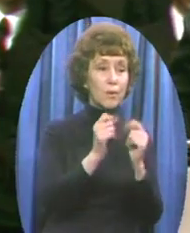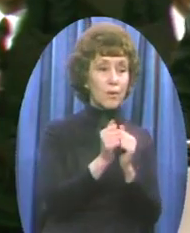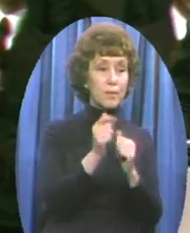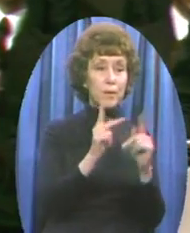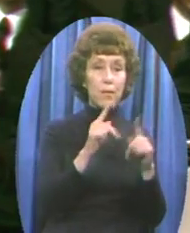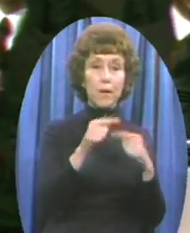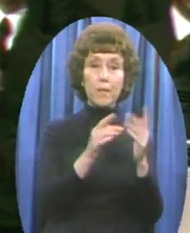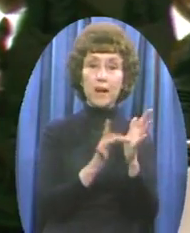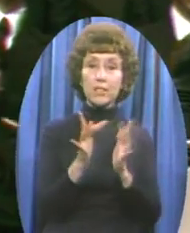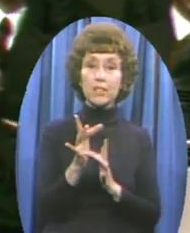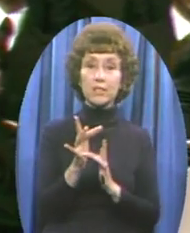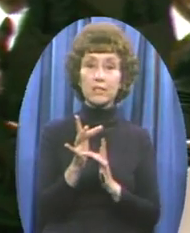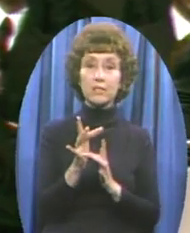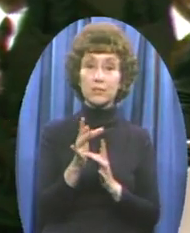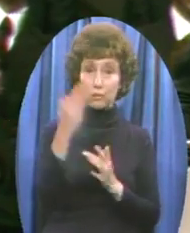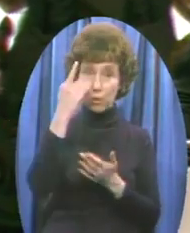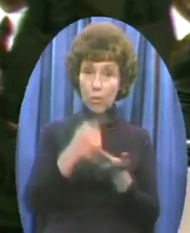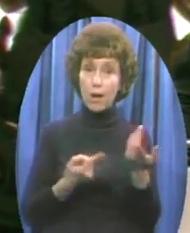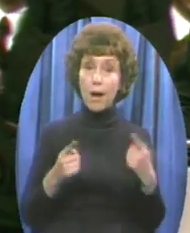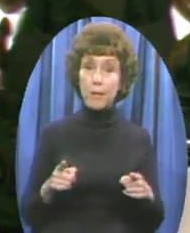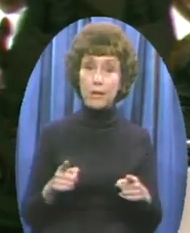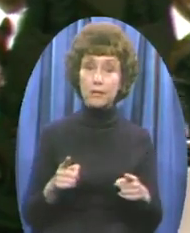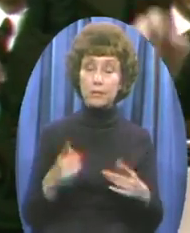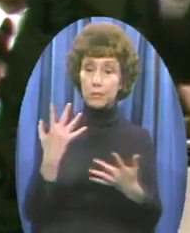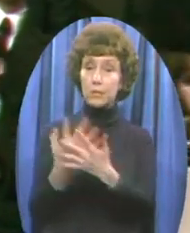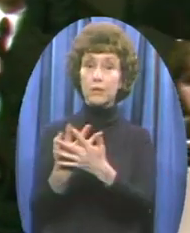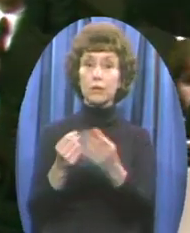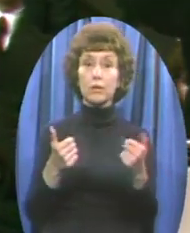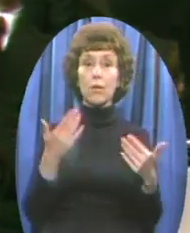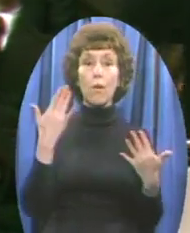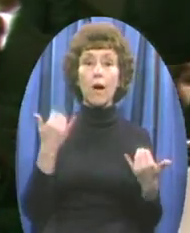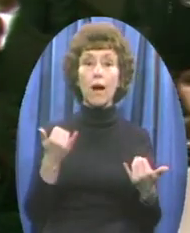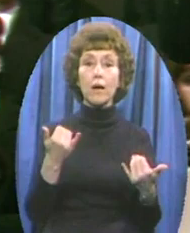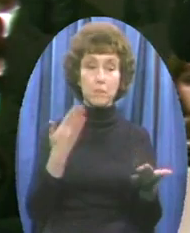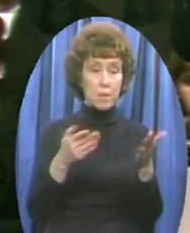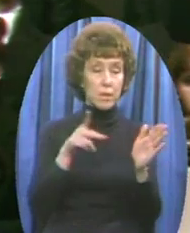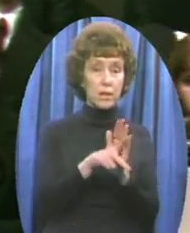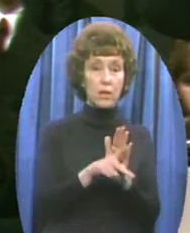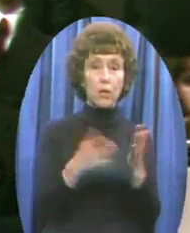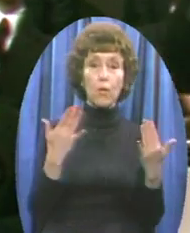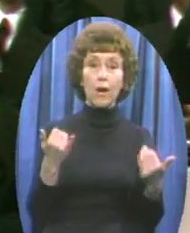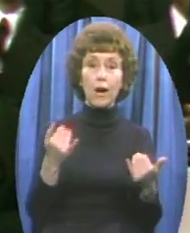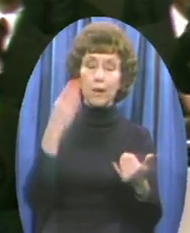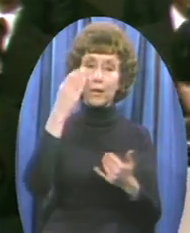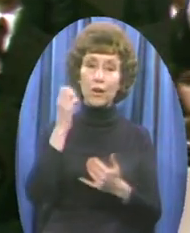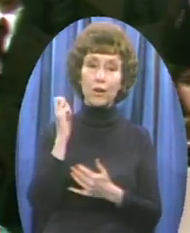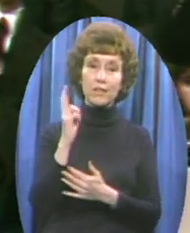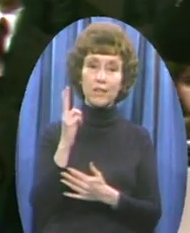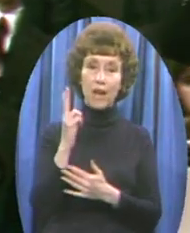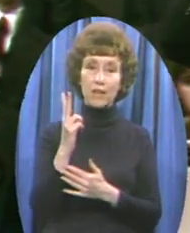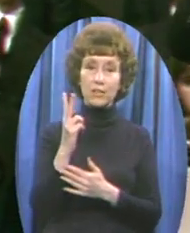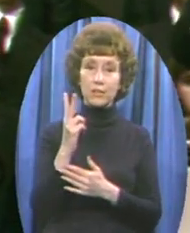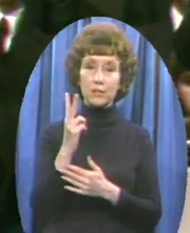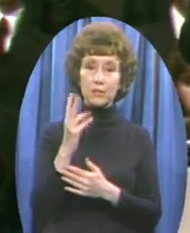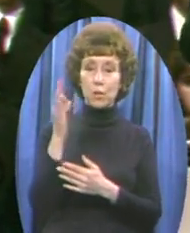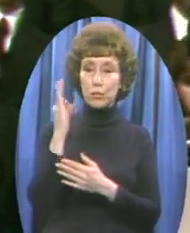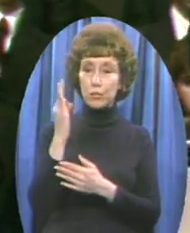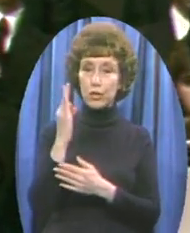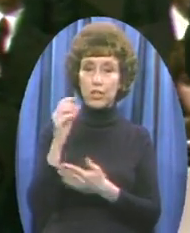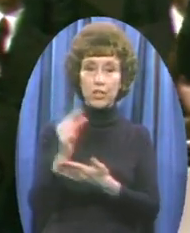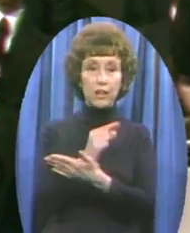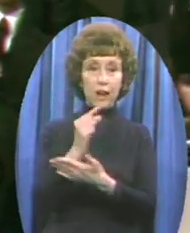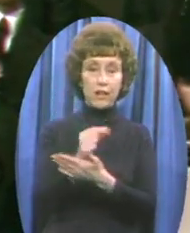You'll either be imprisoned or killed. Why? Because evangelization is not allowed in